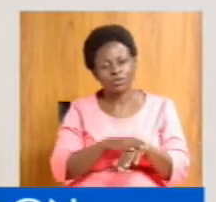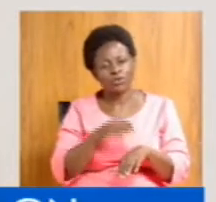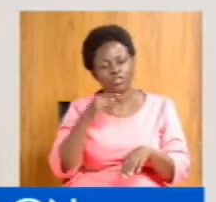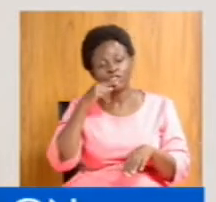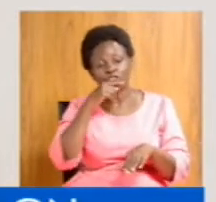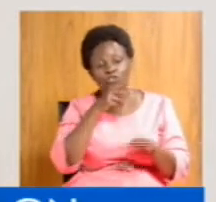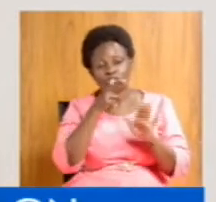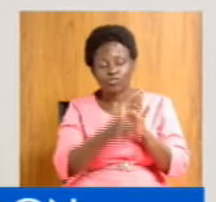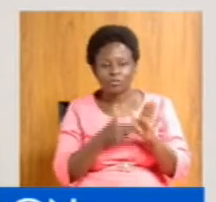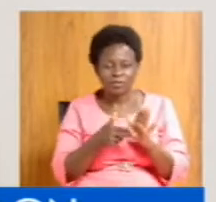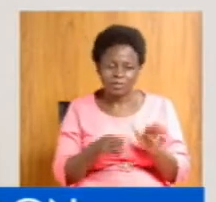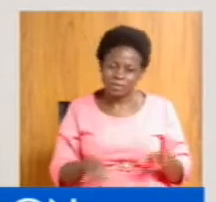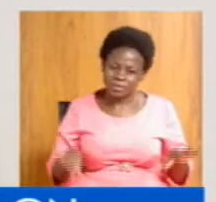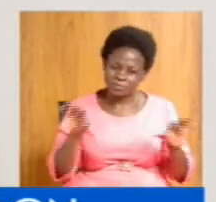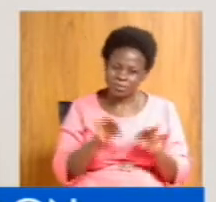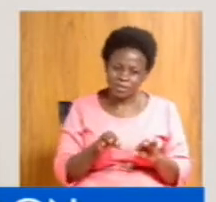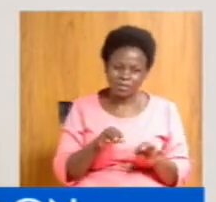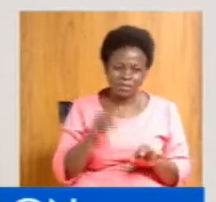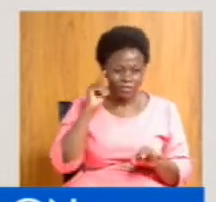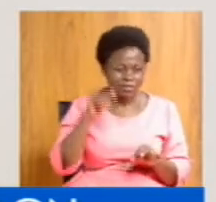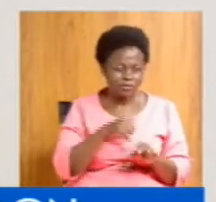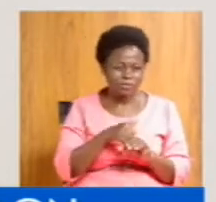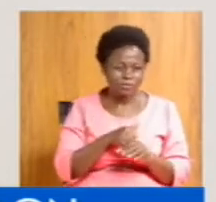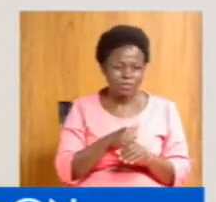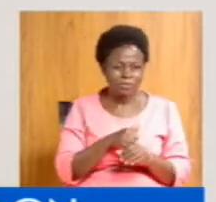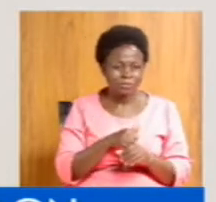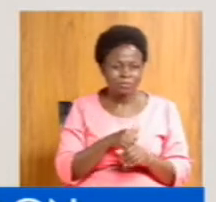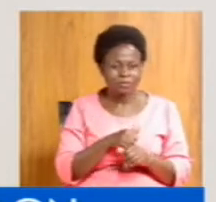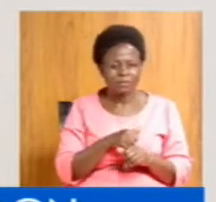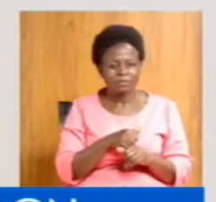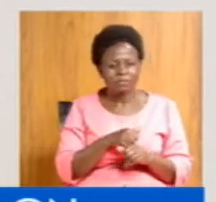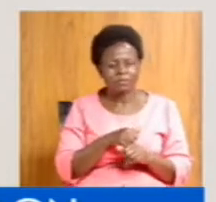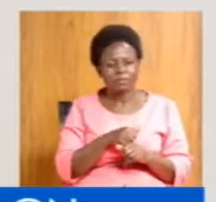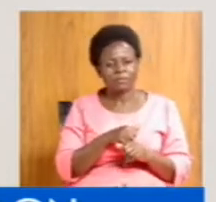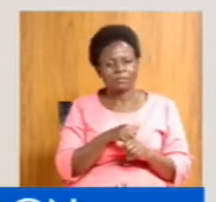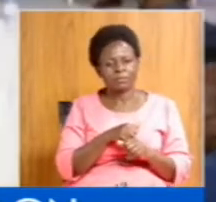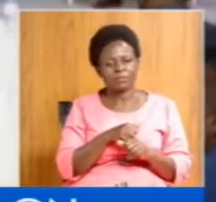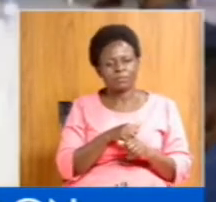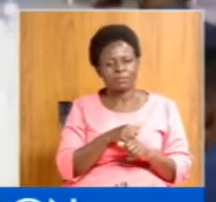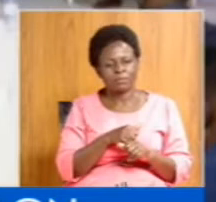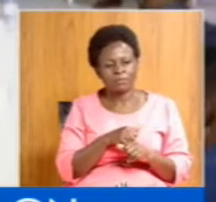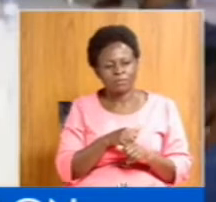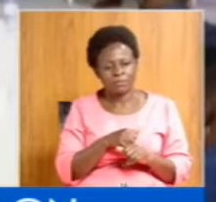social media because it's important for us to involve them they get to know but yes we could go first as I look for them